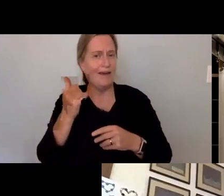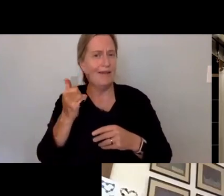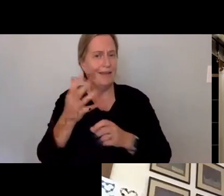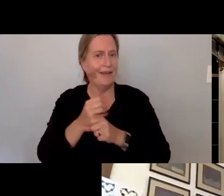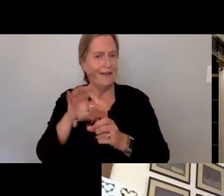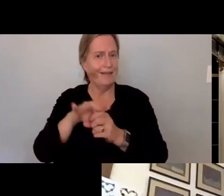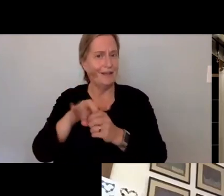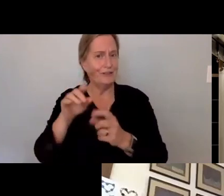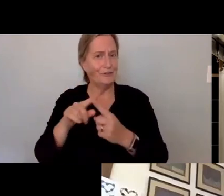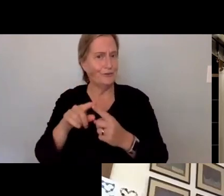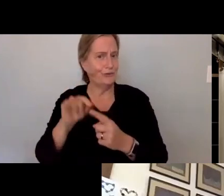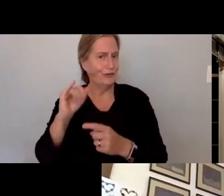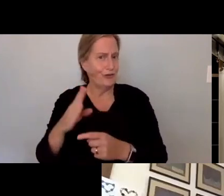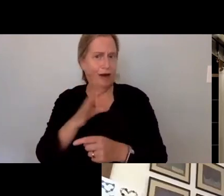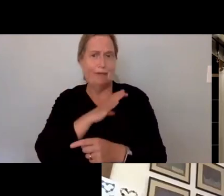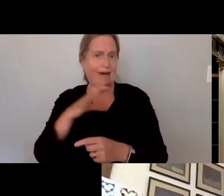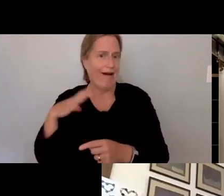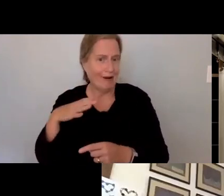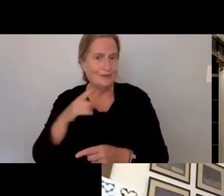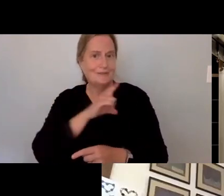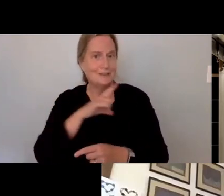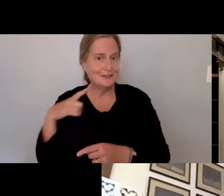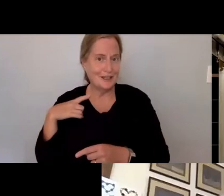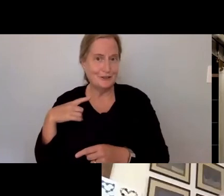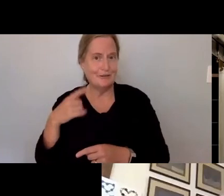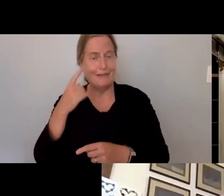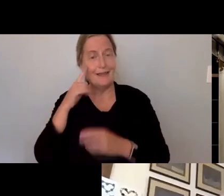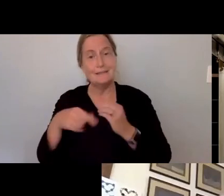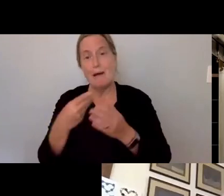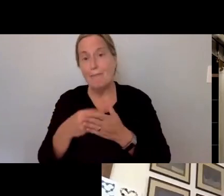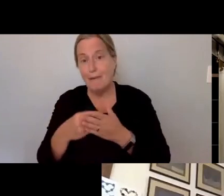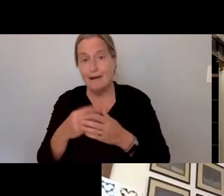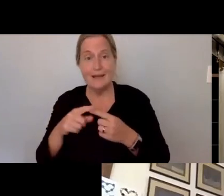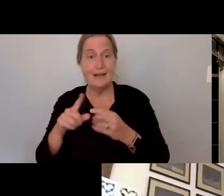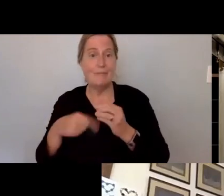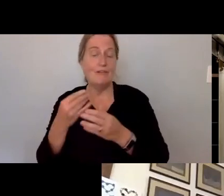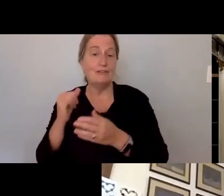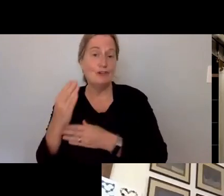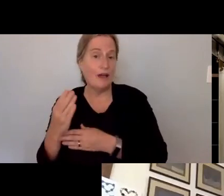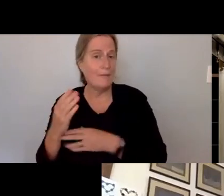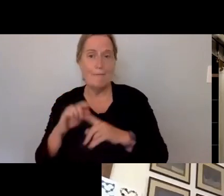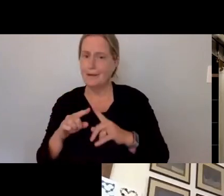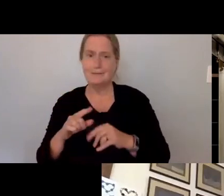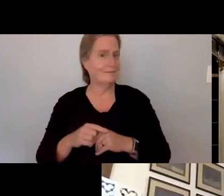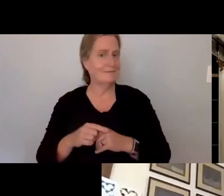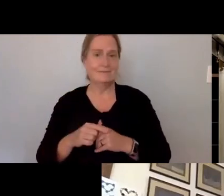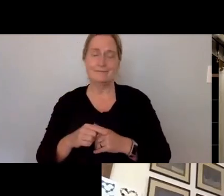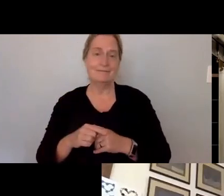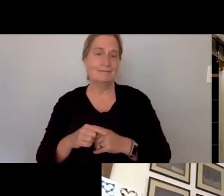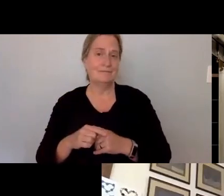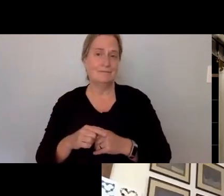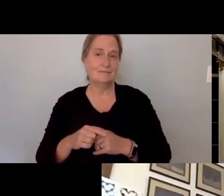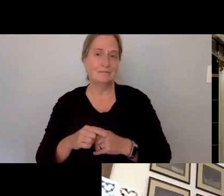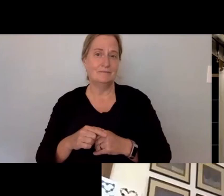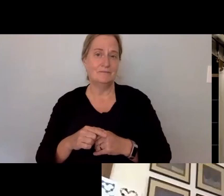think about the money that's involved and all. But she had us invest in what's